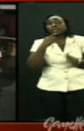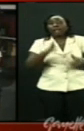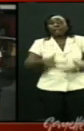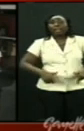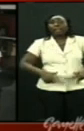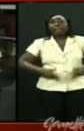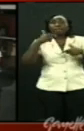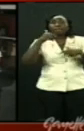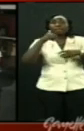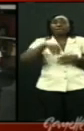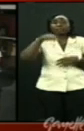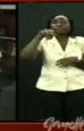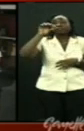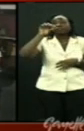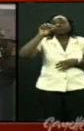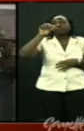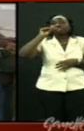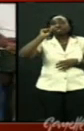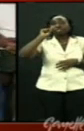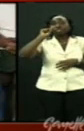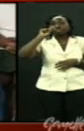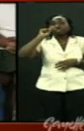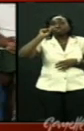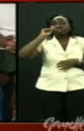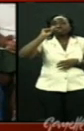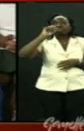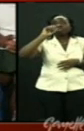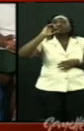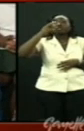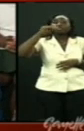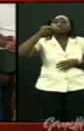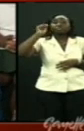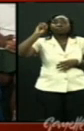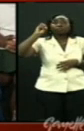Saint-Joseph, with the Ramdian family, Victoria,